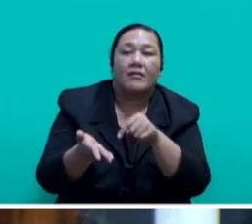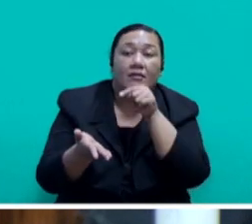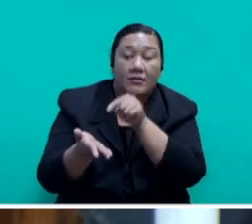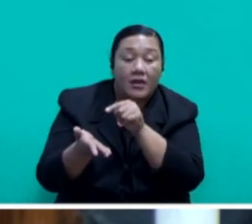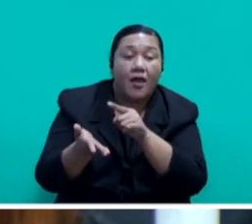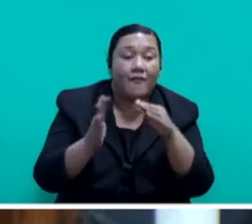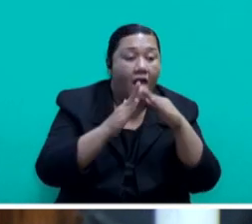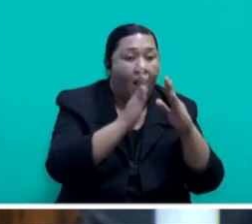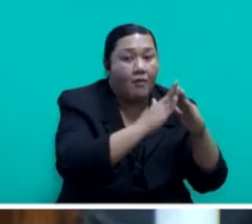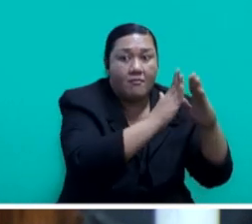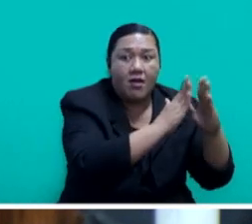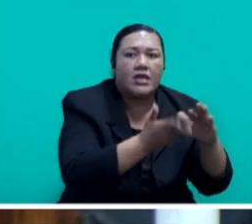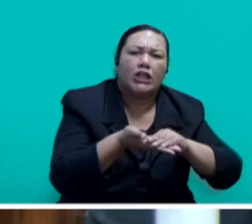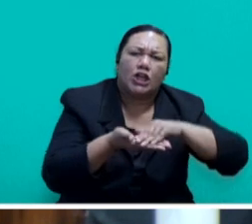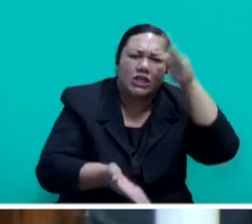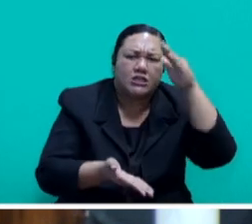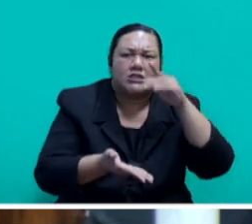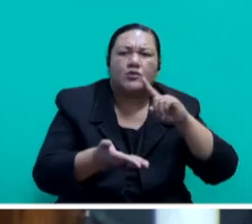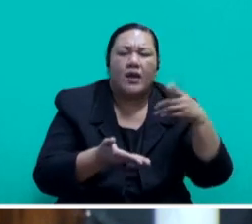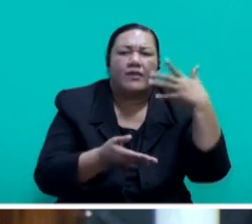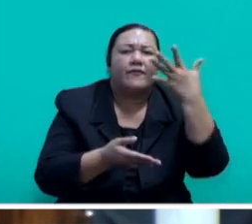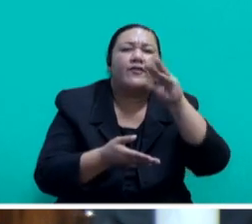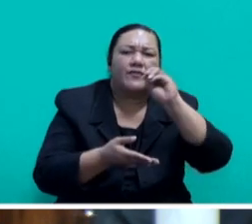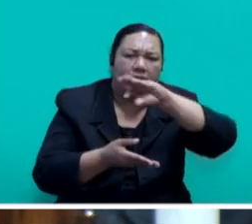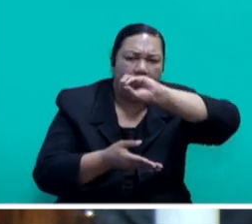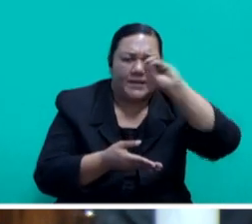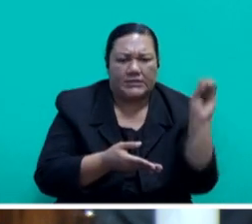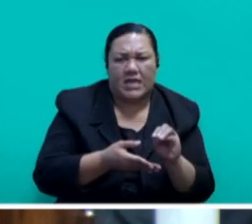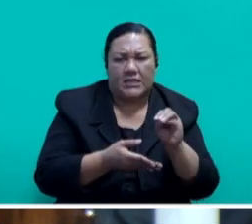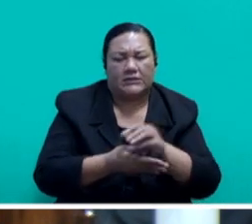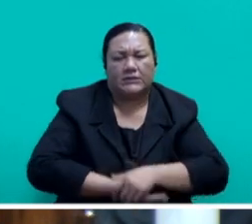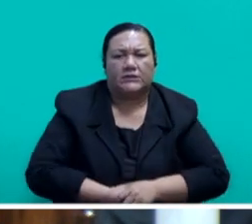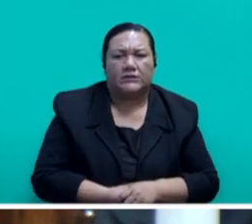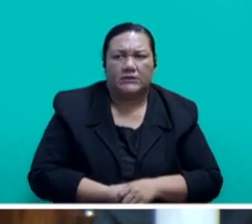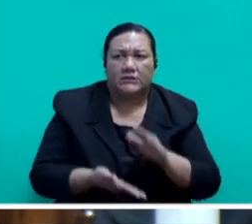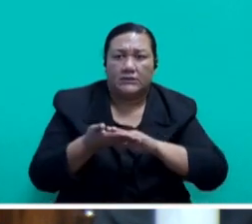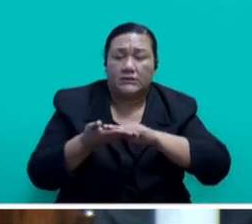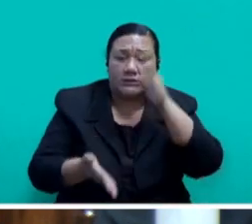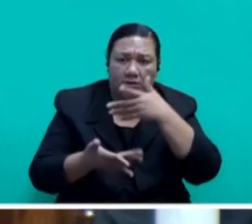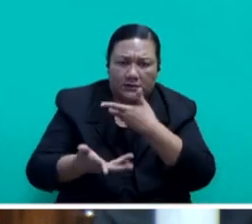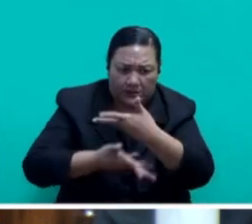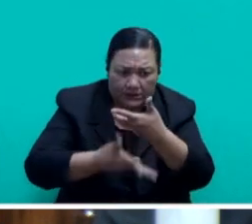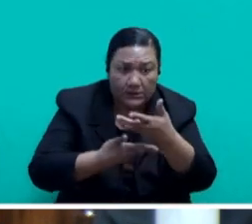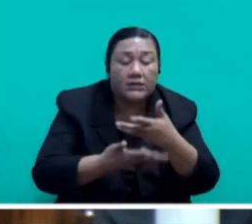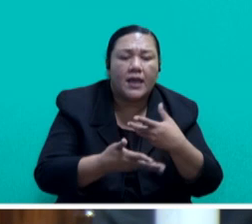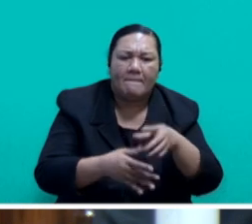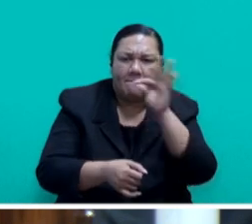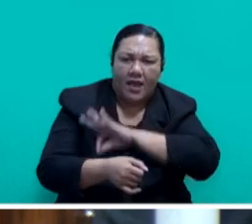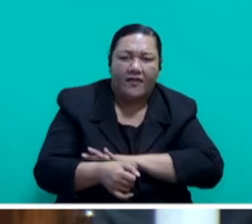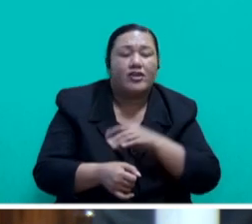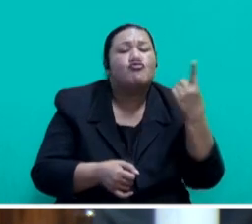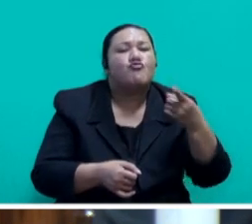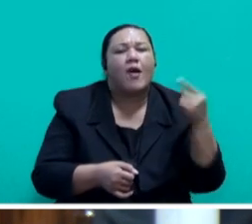homes has been increased by 50%. The increased allocation will benefit 100 applicants